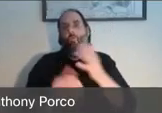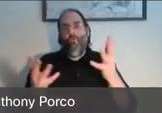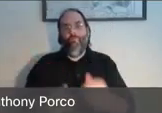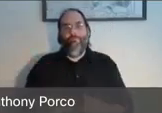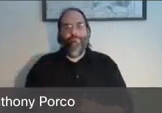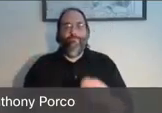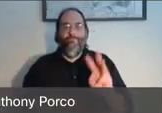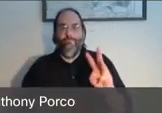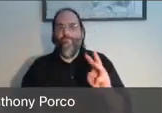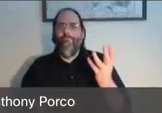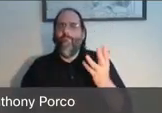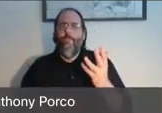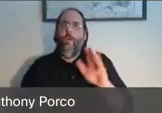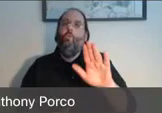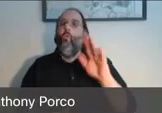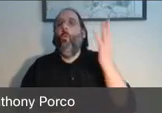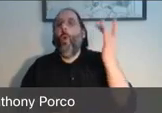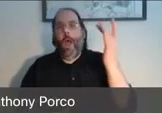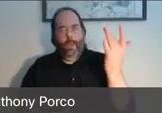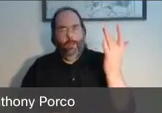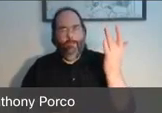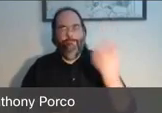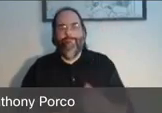W, what is your why?